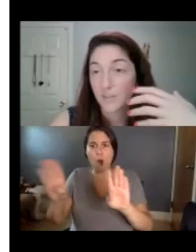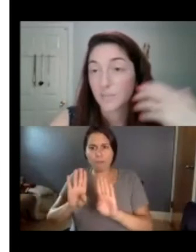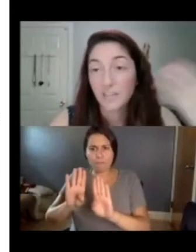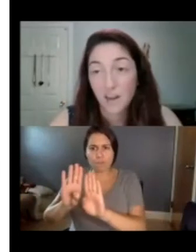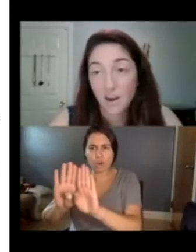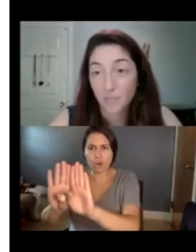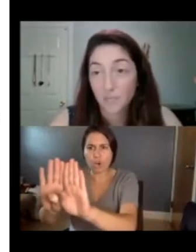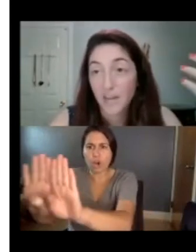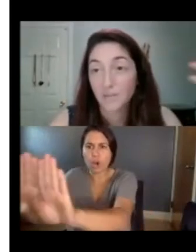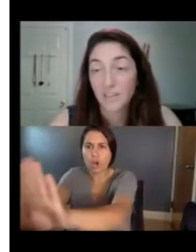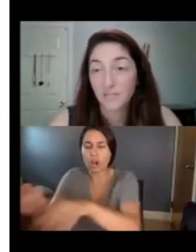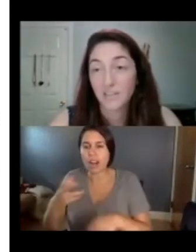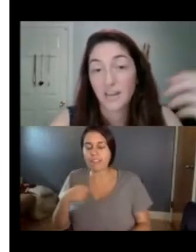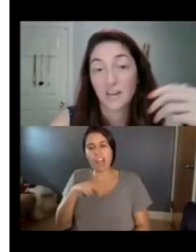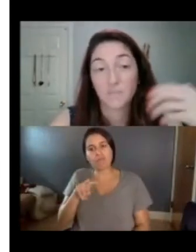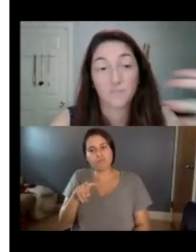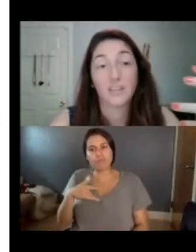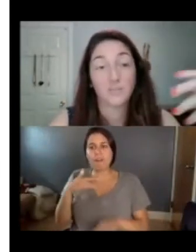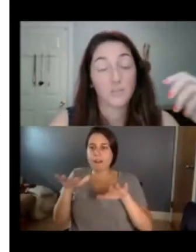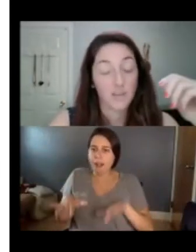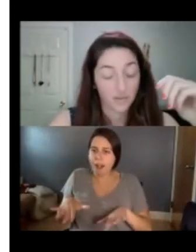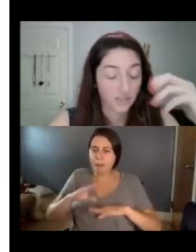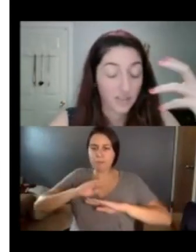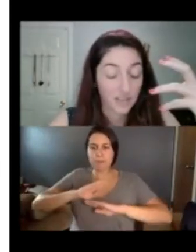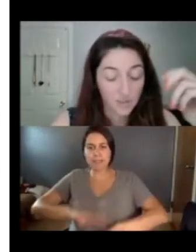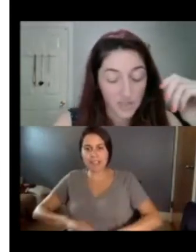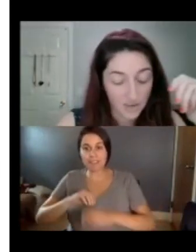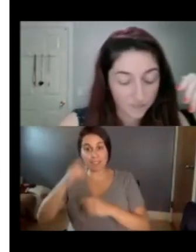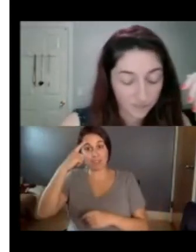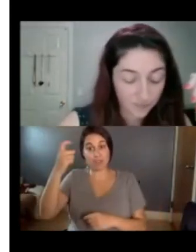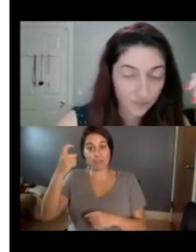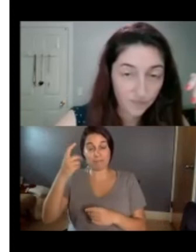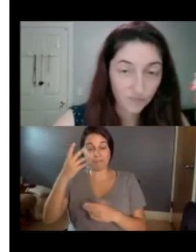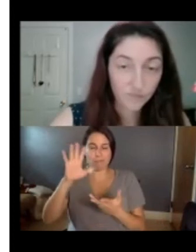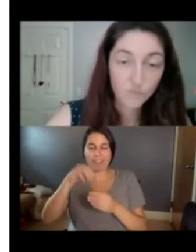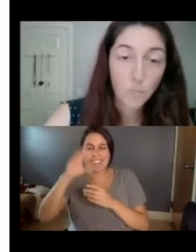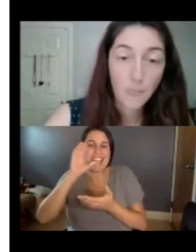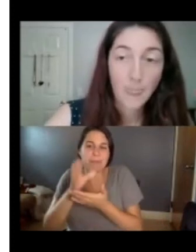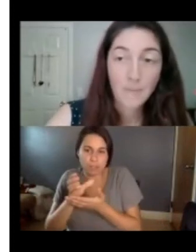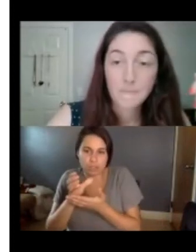she felt completely calm and relieved in the dream now, or in the image now.